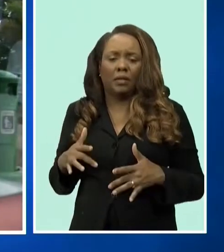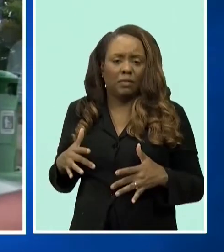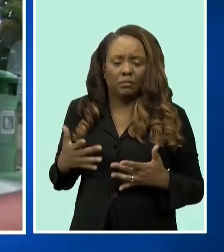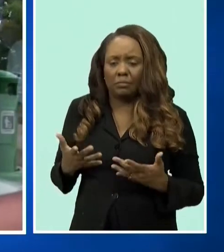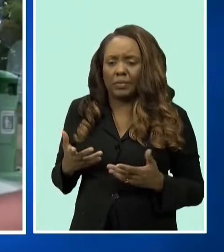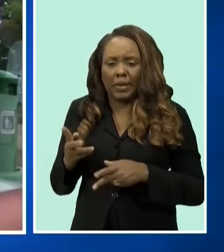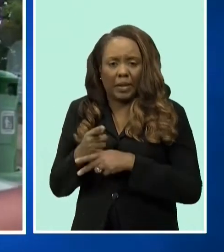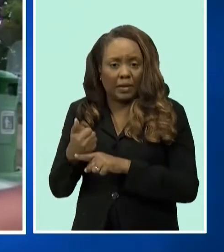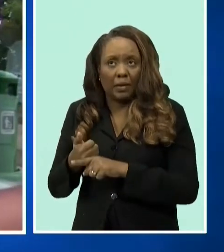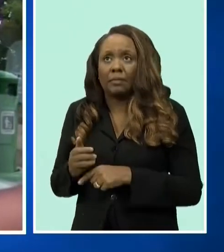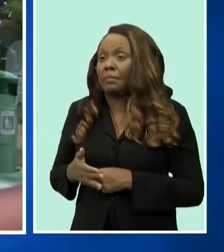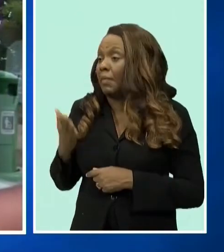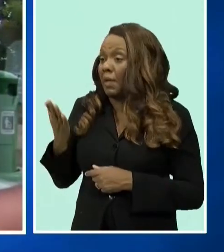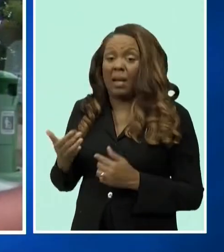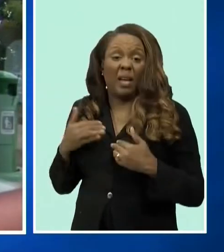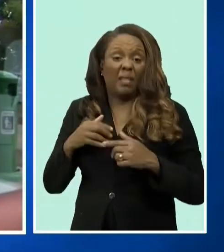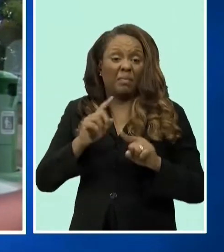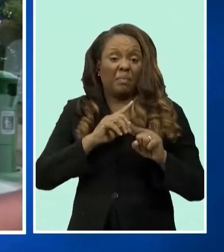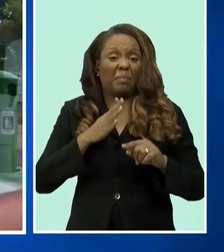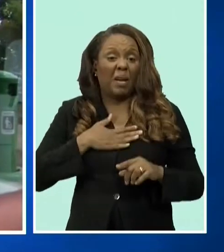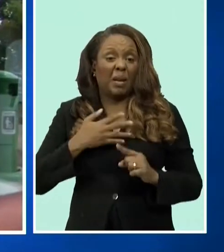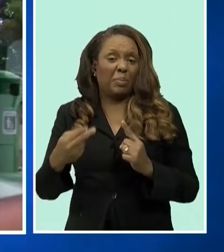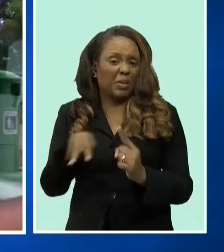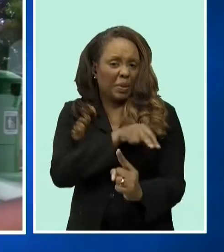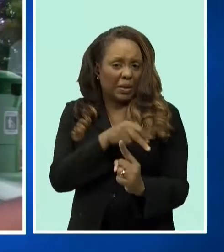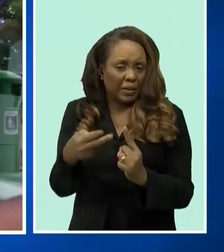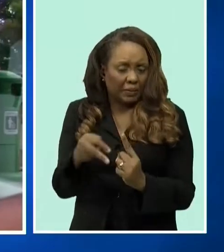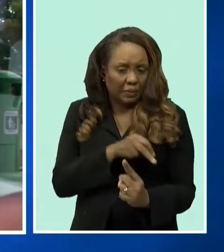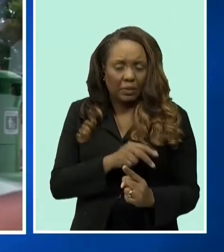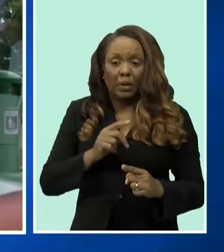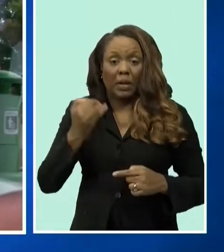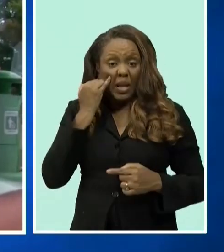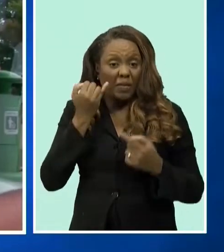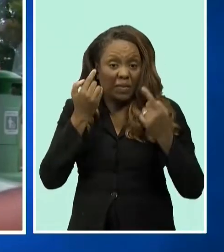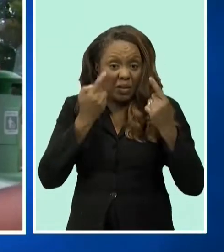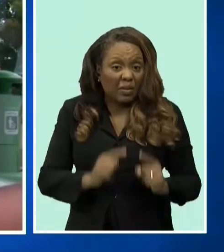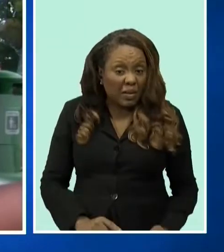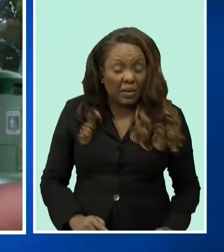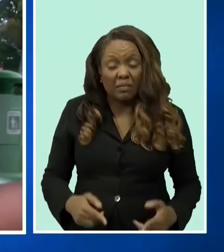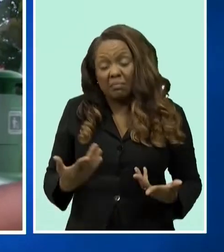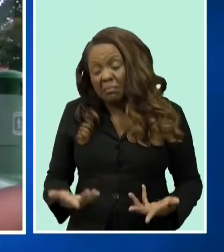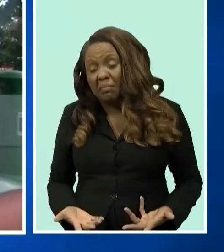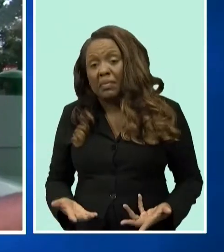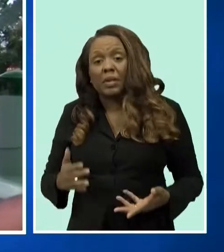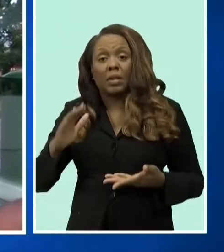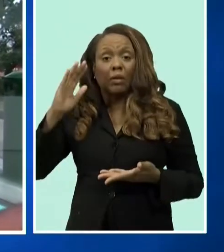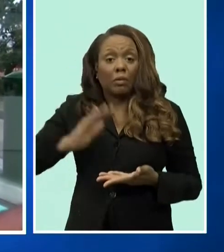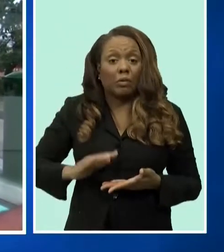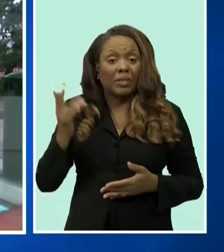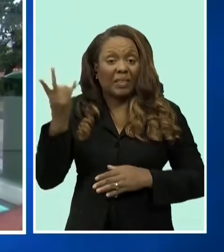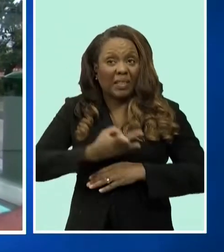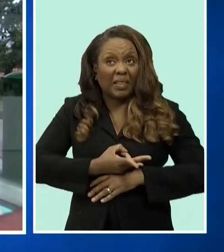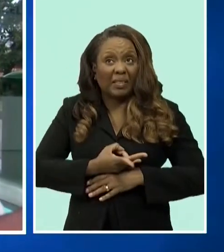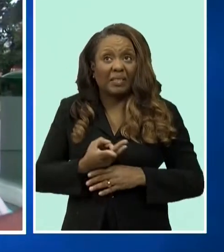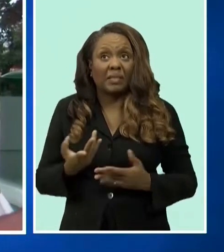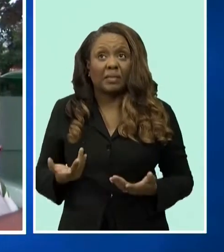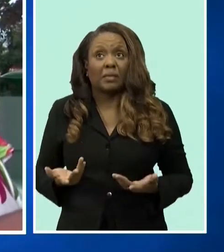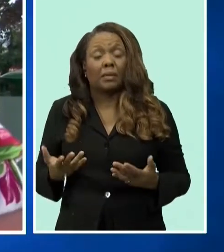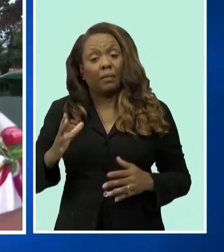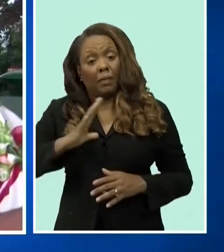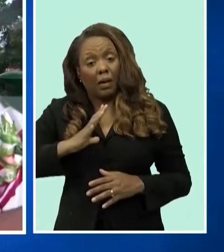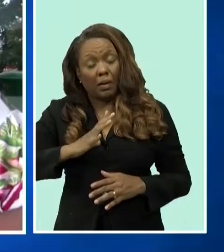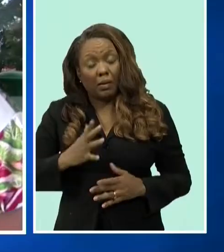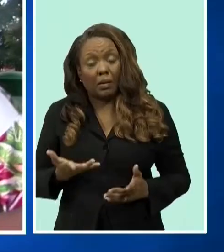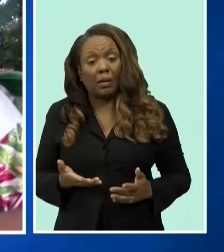but if that's what they agree to, I guess they find it reasonable that they can drop it to 7 days. I mean, at the end of the